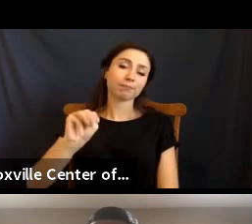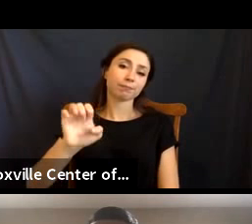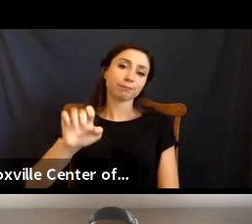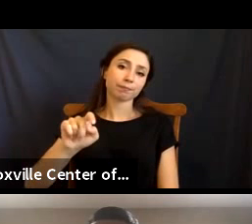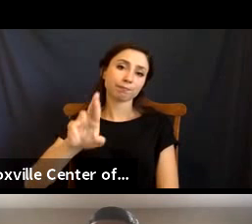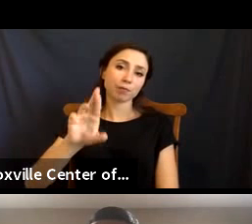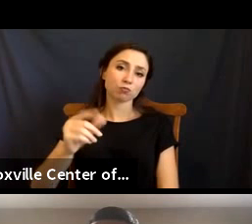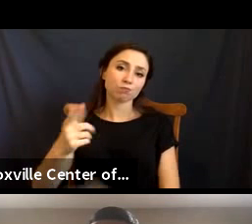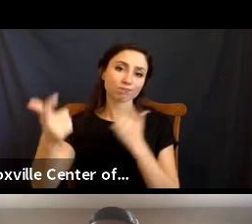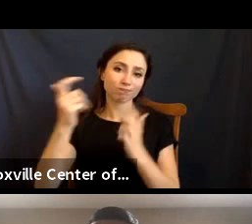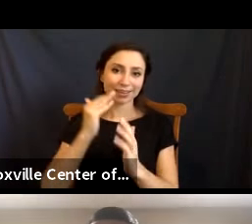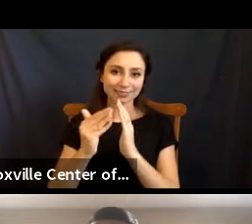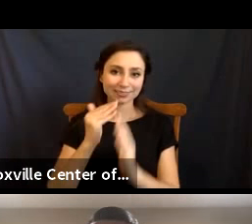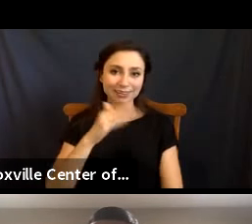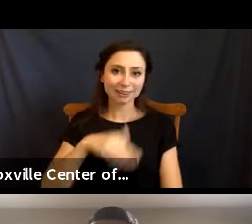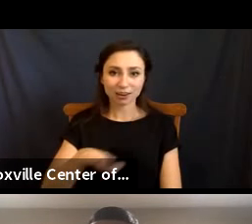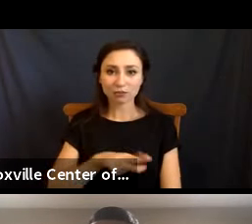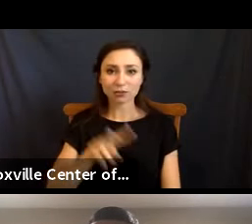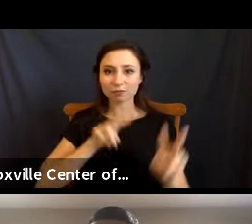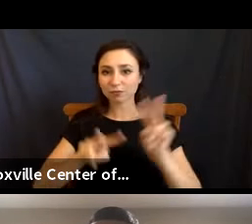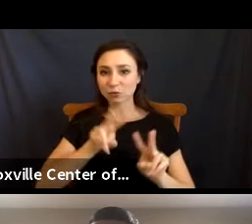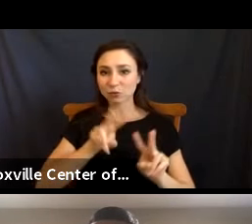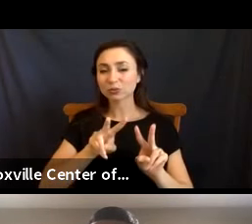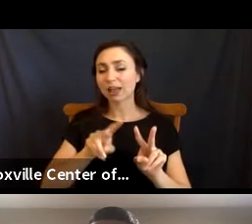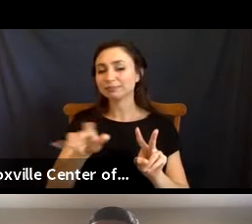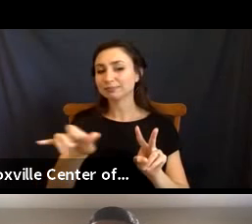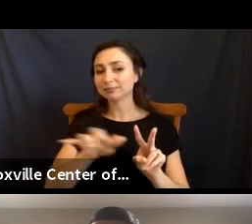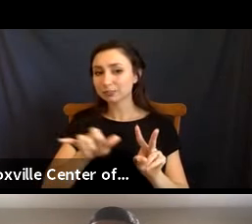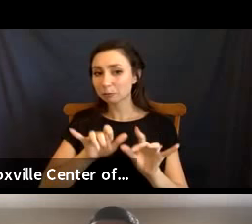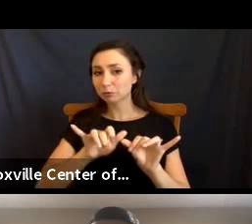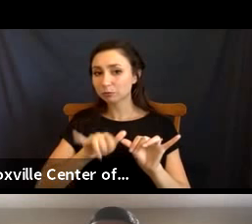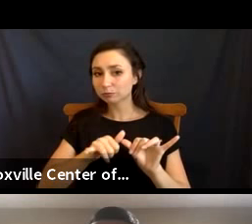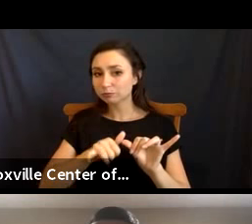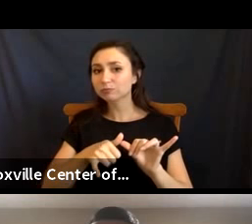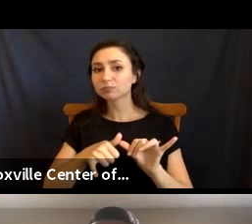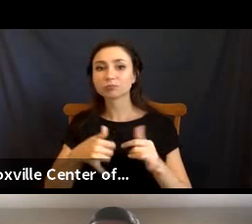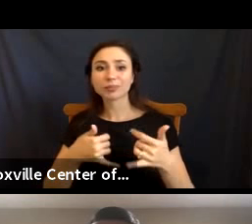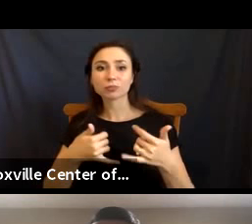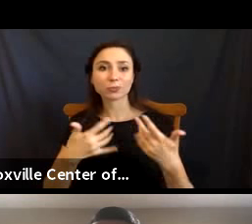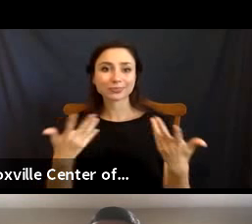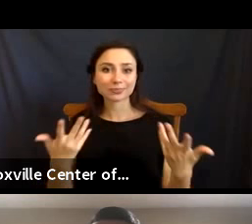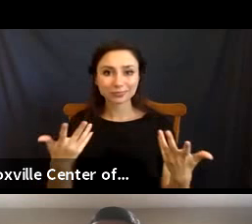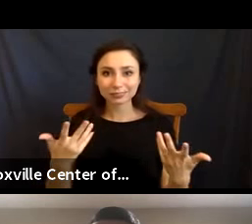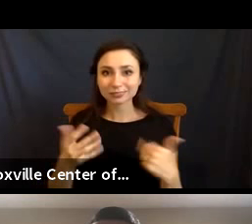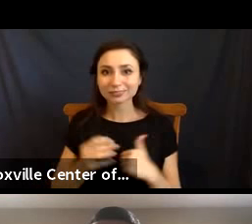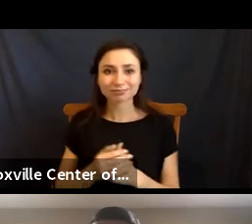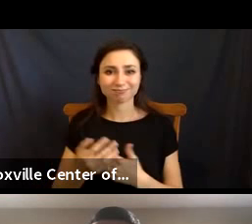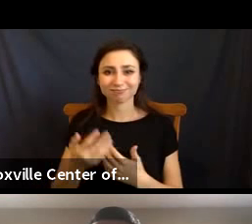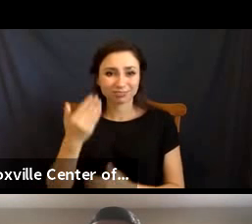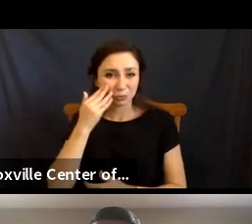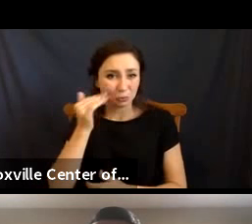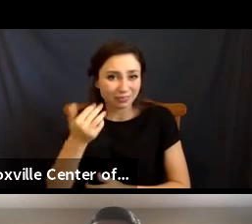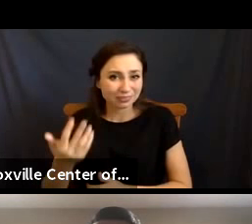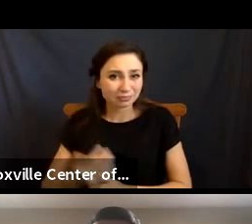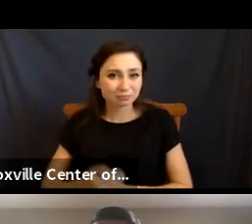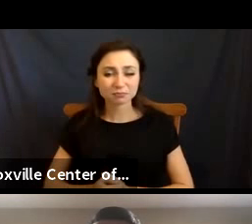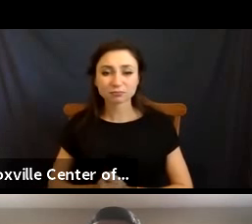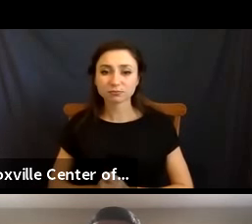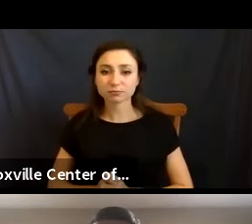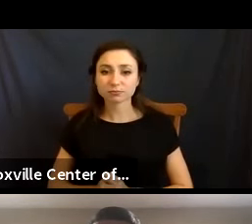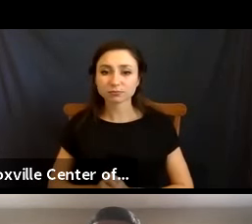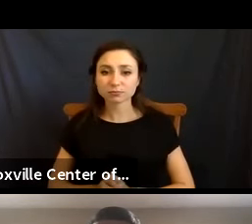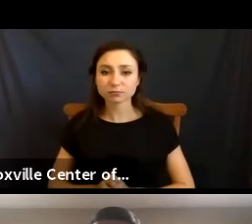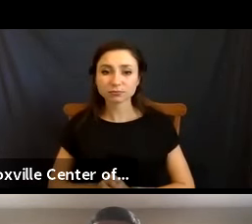Tennessee have looked at similar scales or metrics, or do we have any idea?